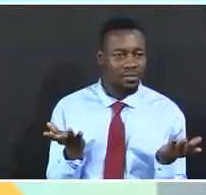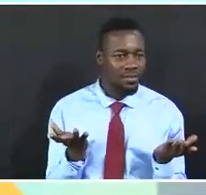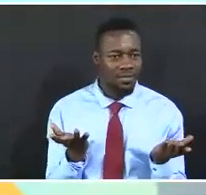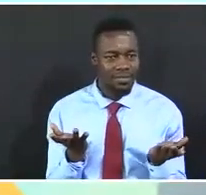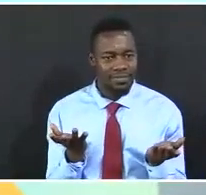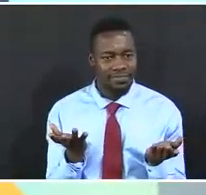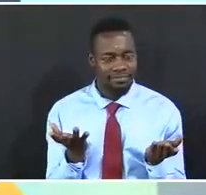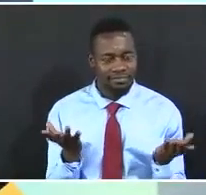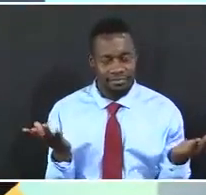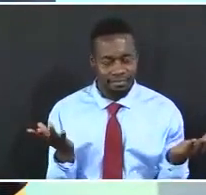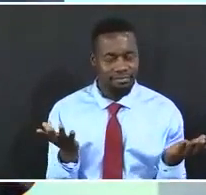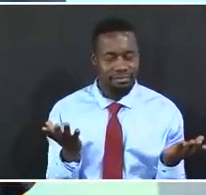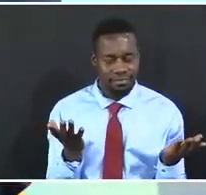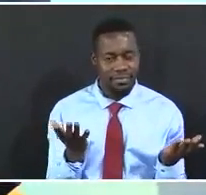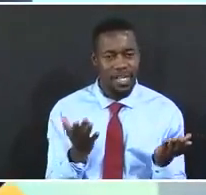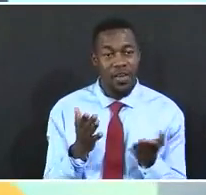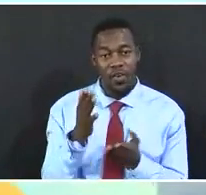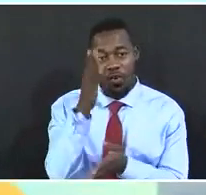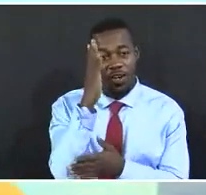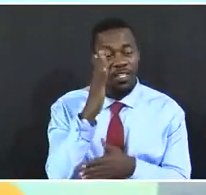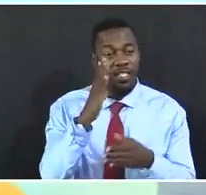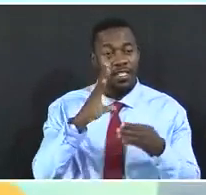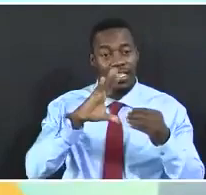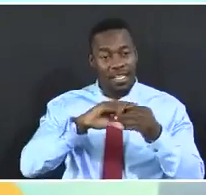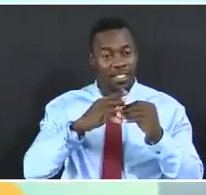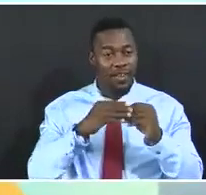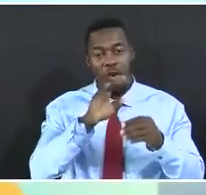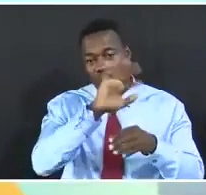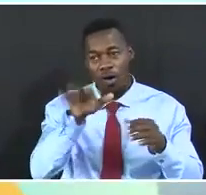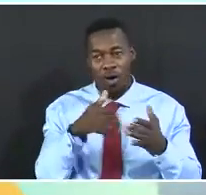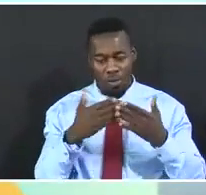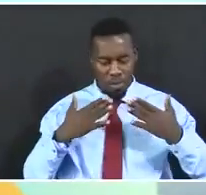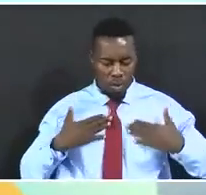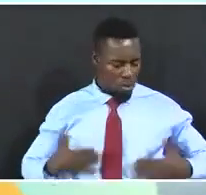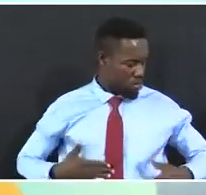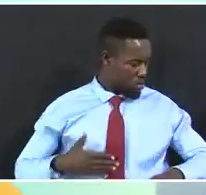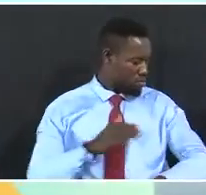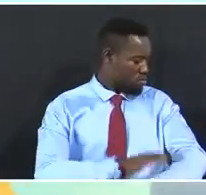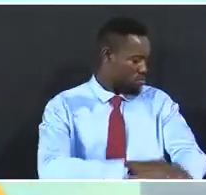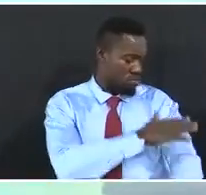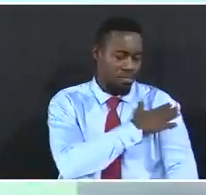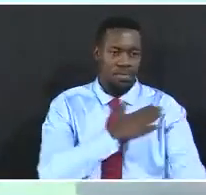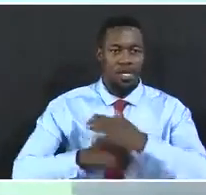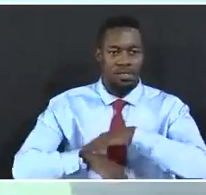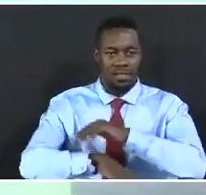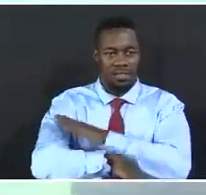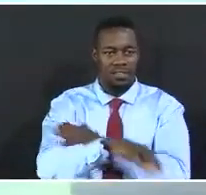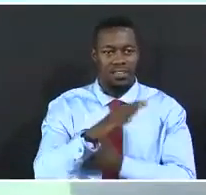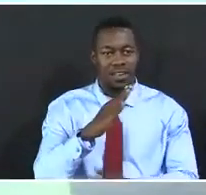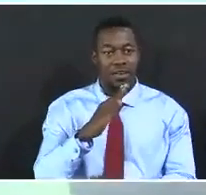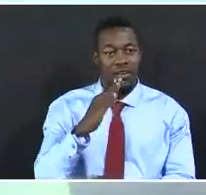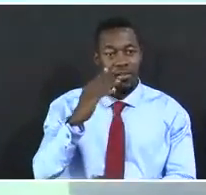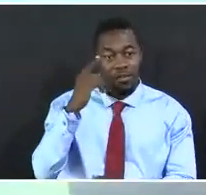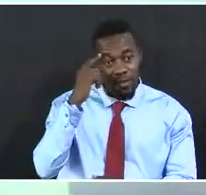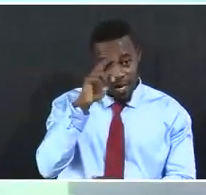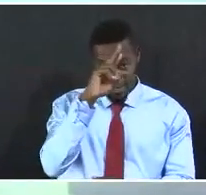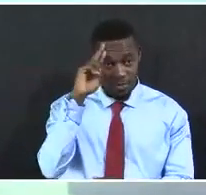Friends, just be reminded that God created these body parts in us for a purpose, which